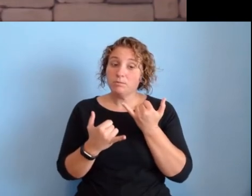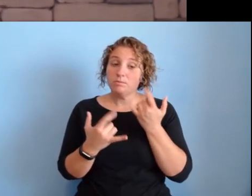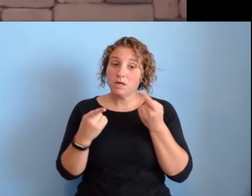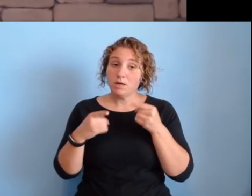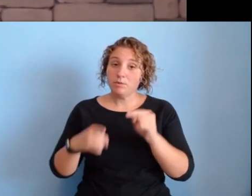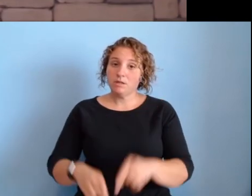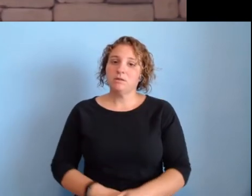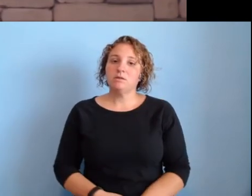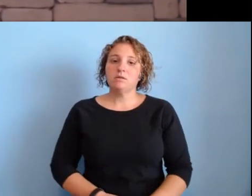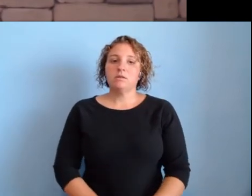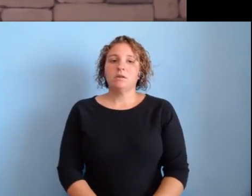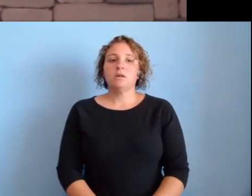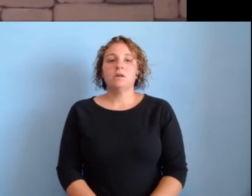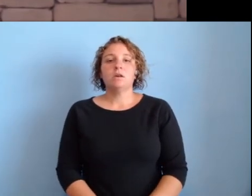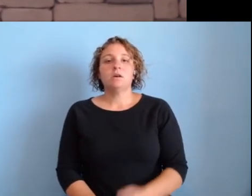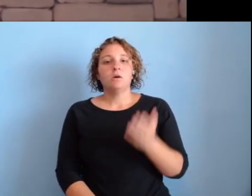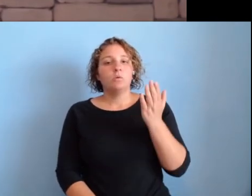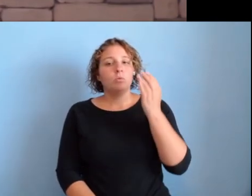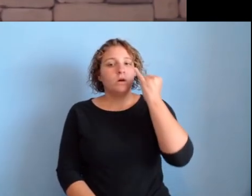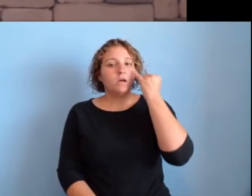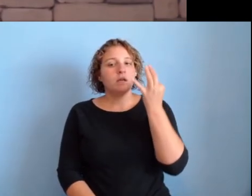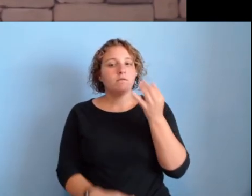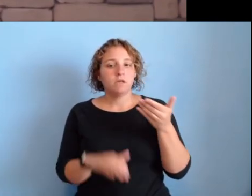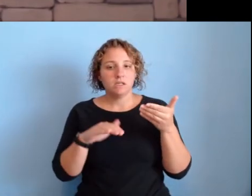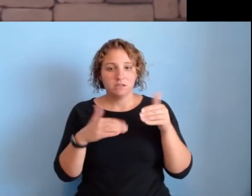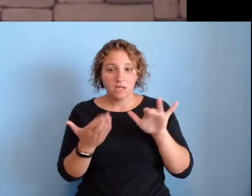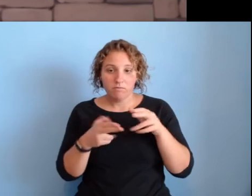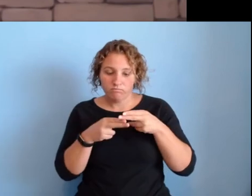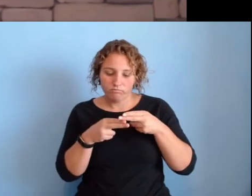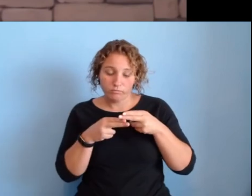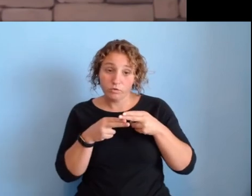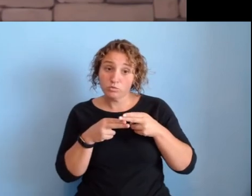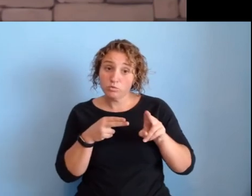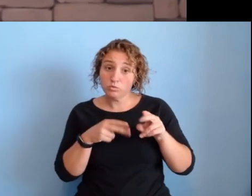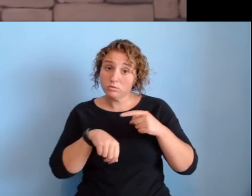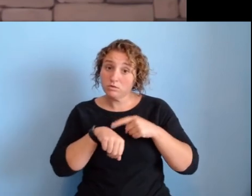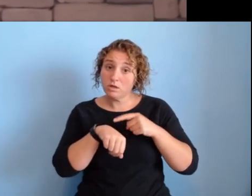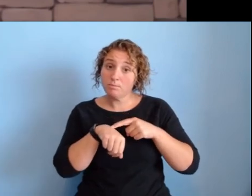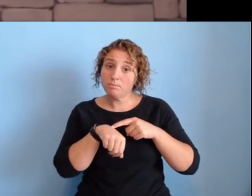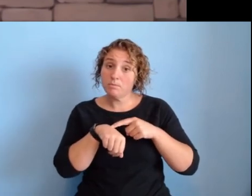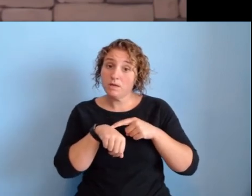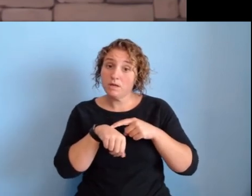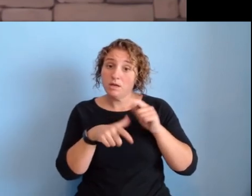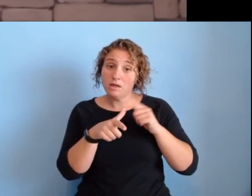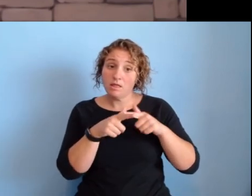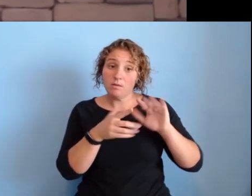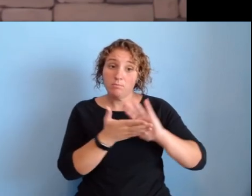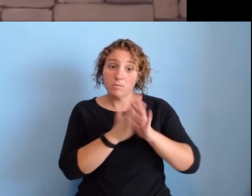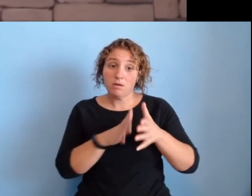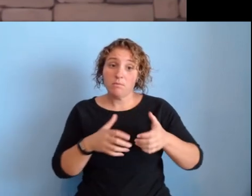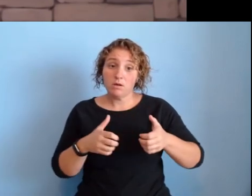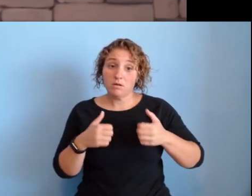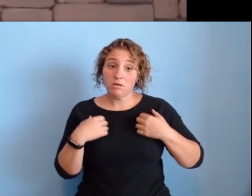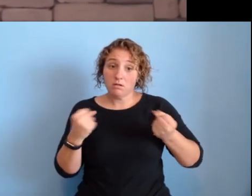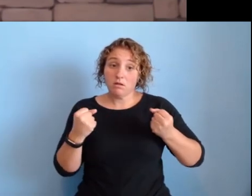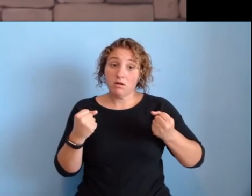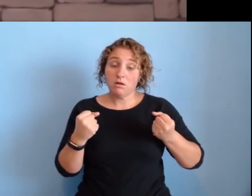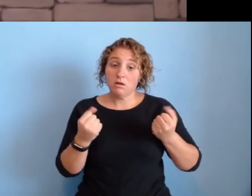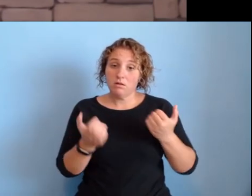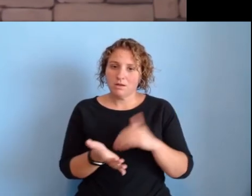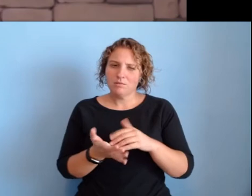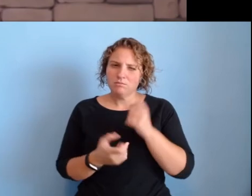What if he is actually dead for a short period of time and then brought back? How many